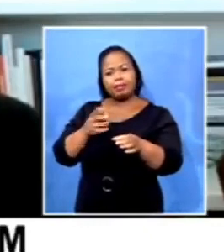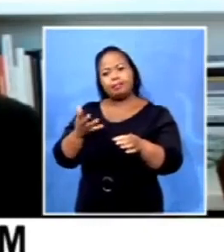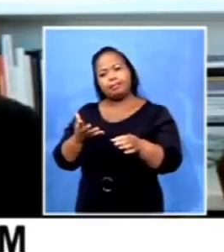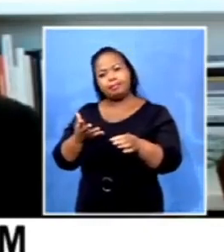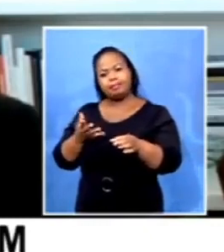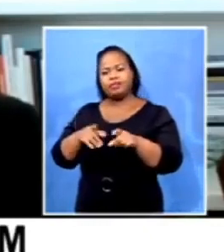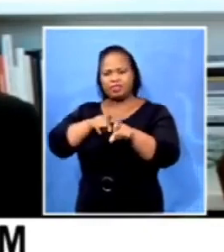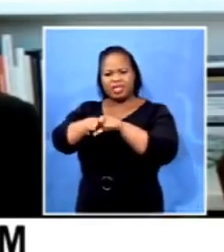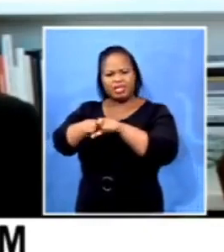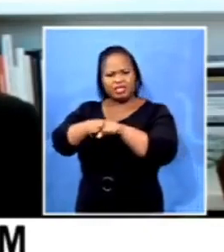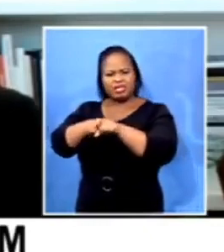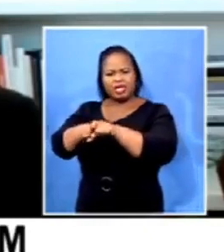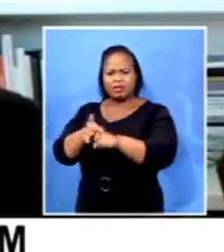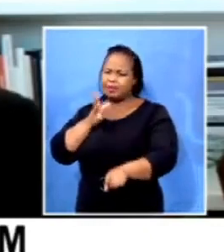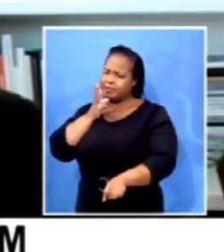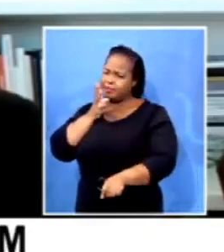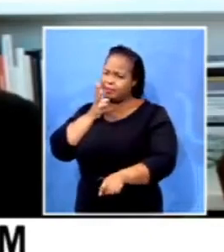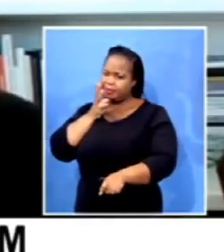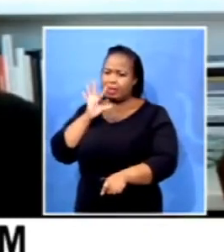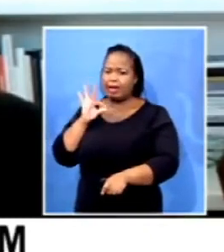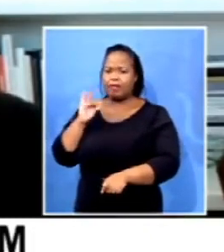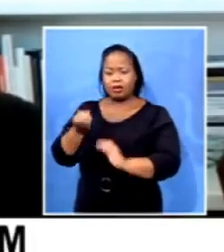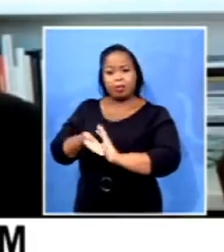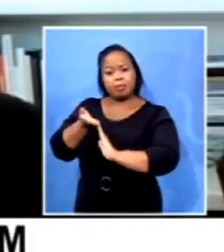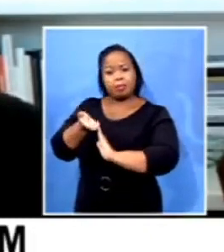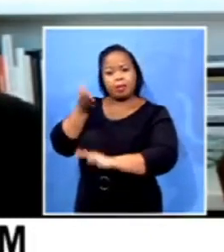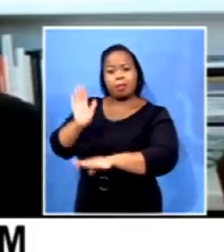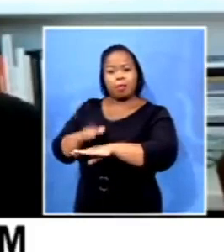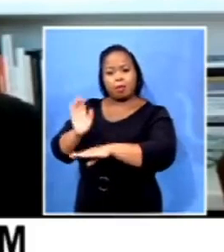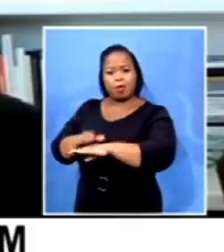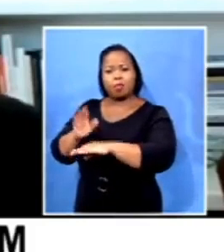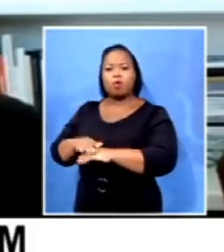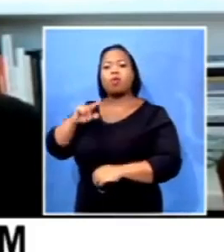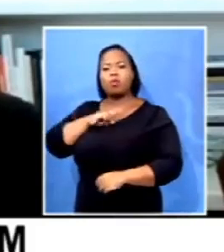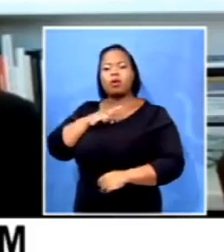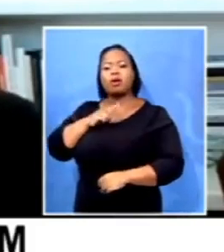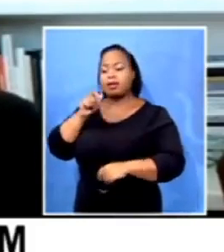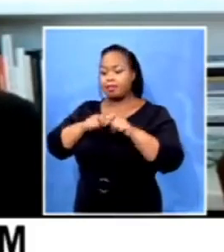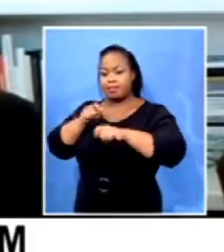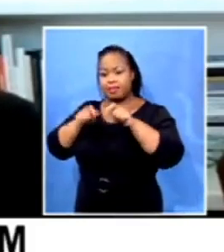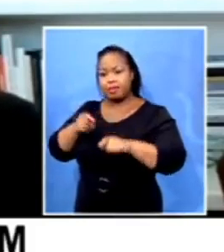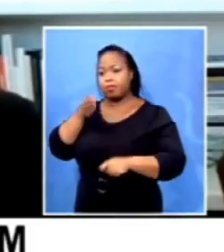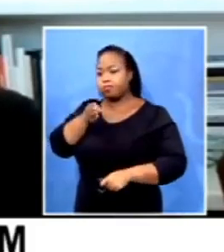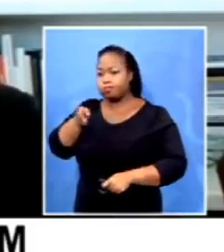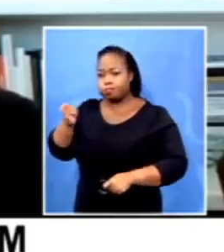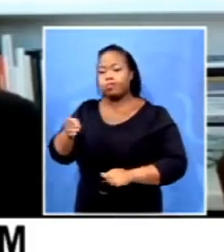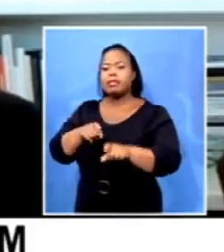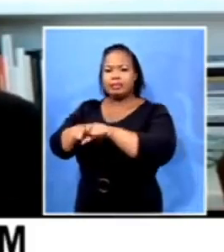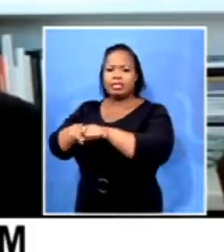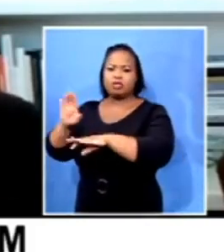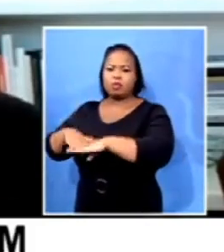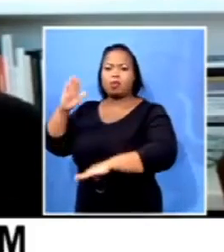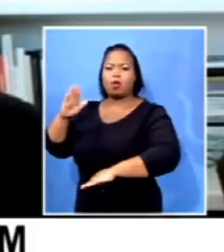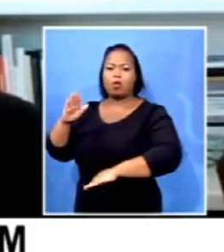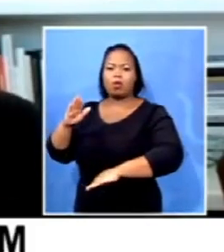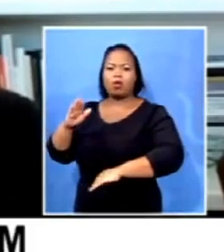much more testing. So a much higher proportion of the population is being tested than we see in other